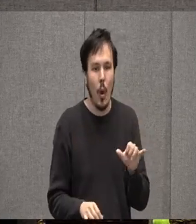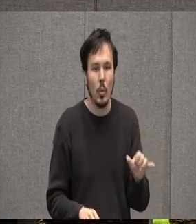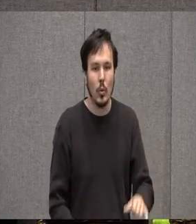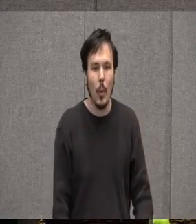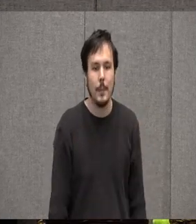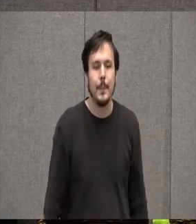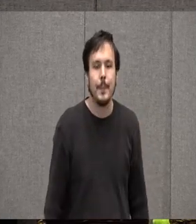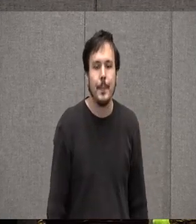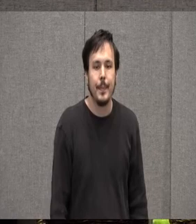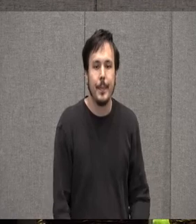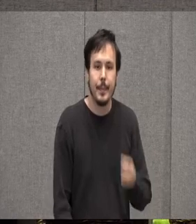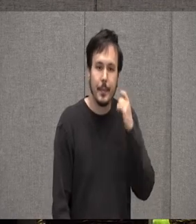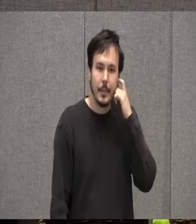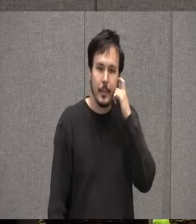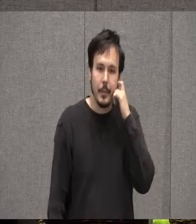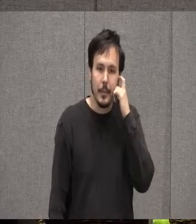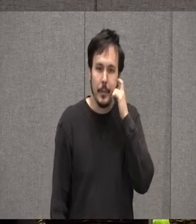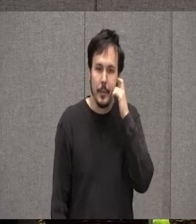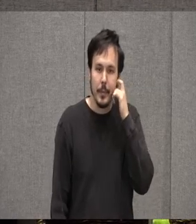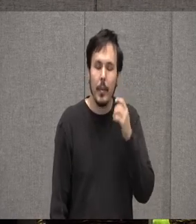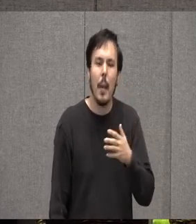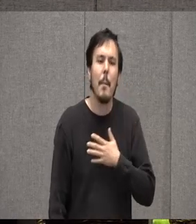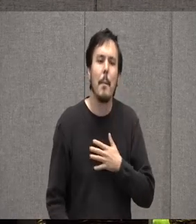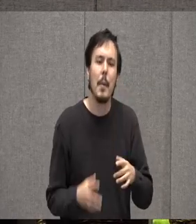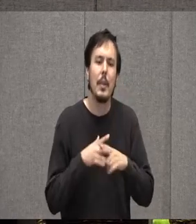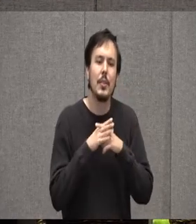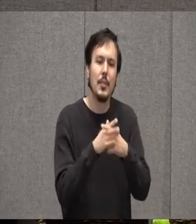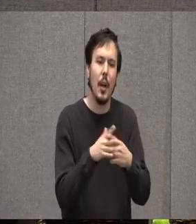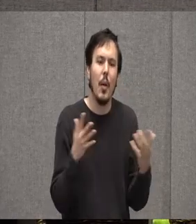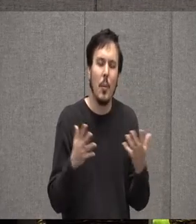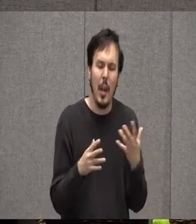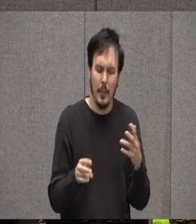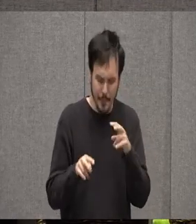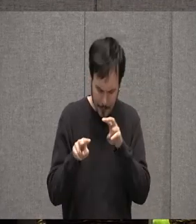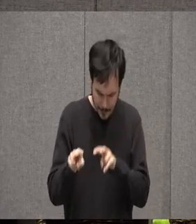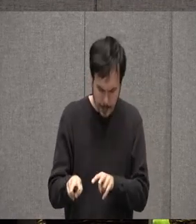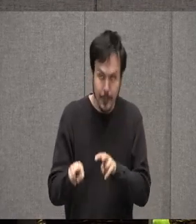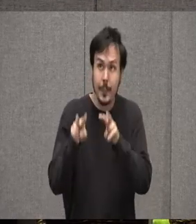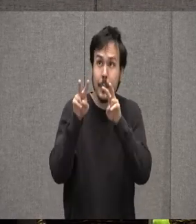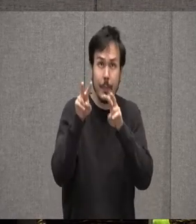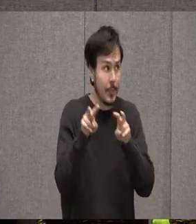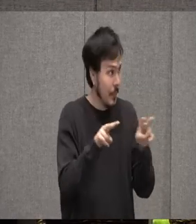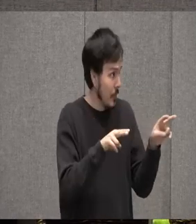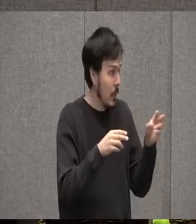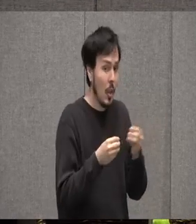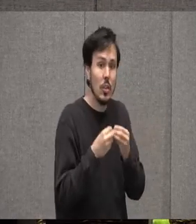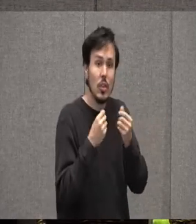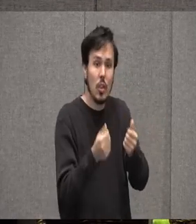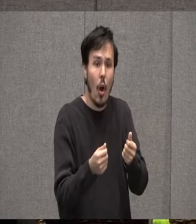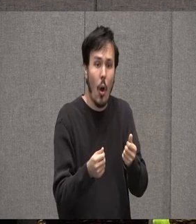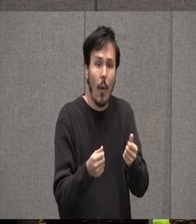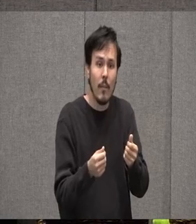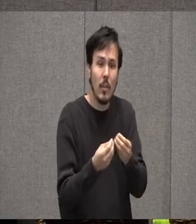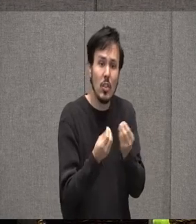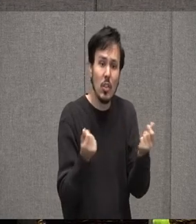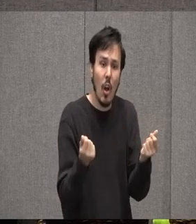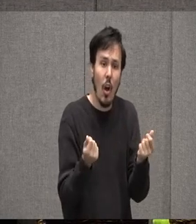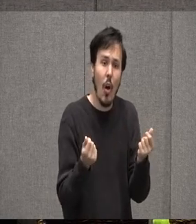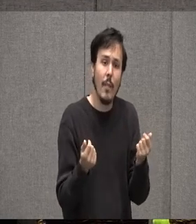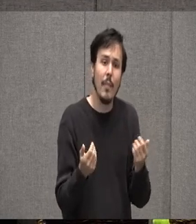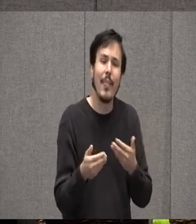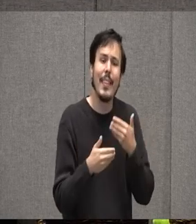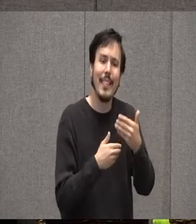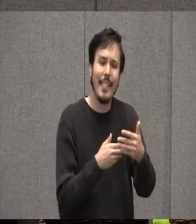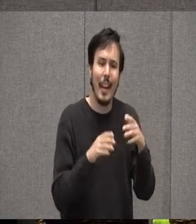in there. So what I start to do is I'm starting to try to think about how would I solve the next set of problems. And to